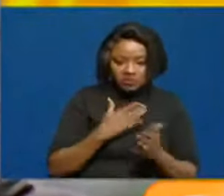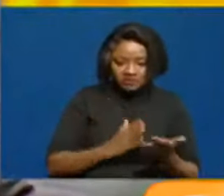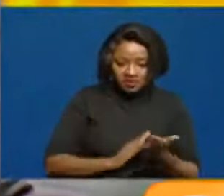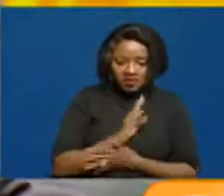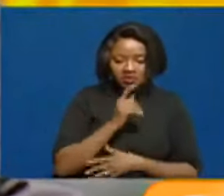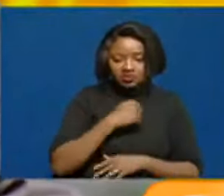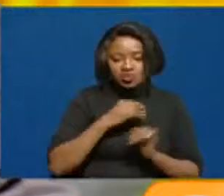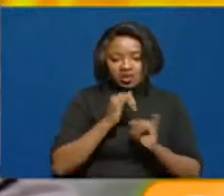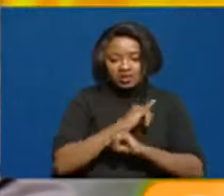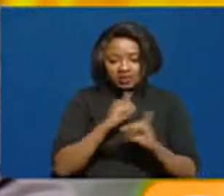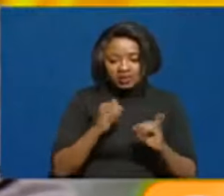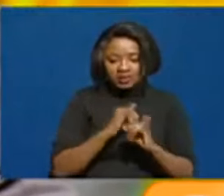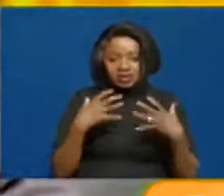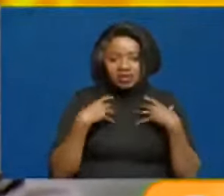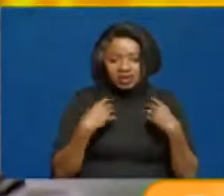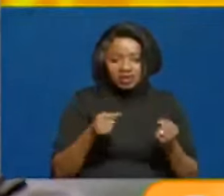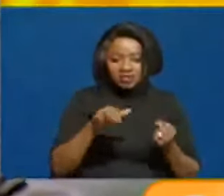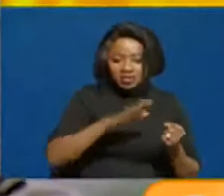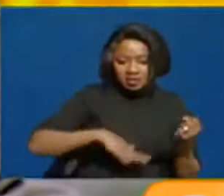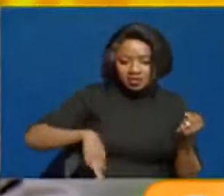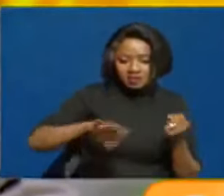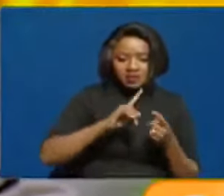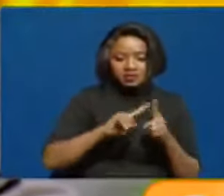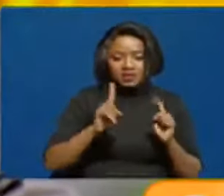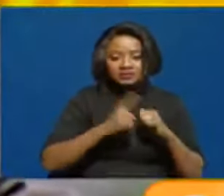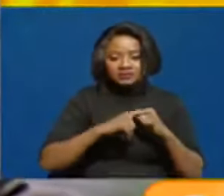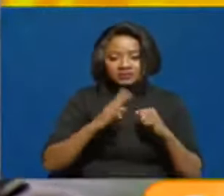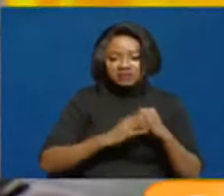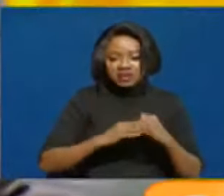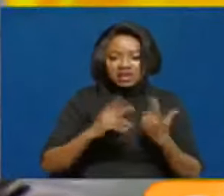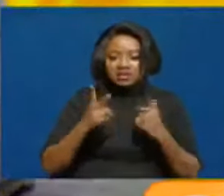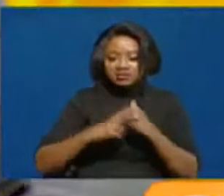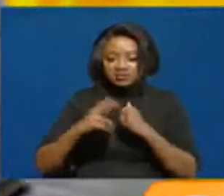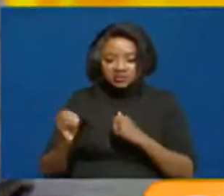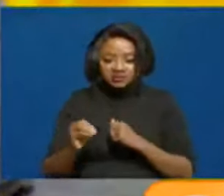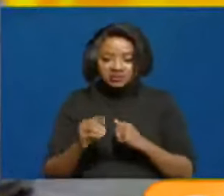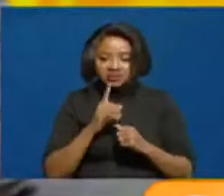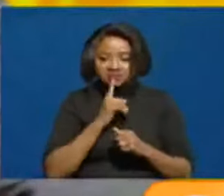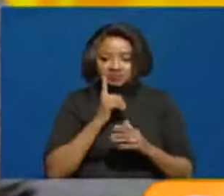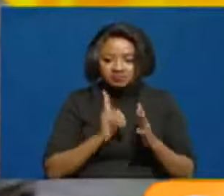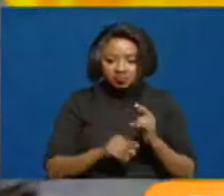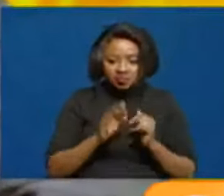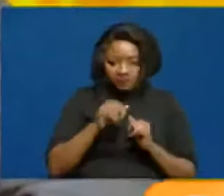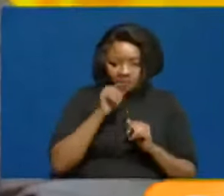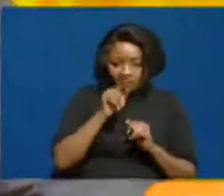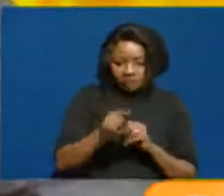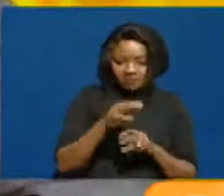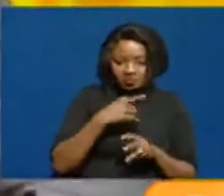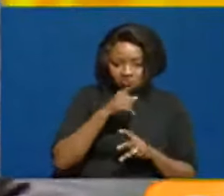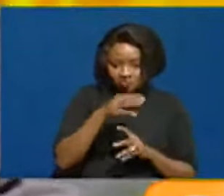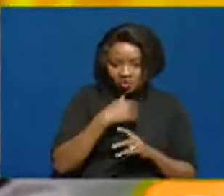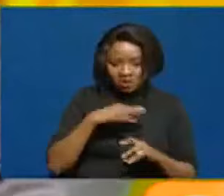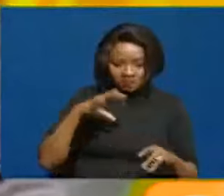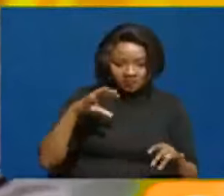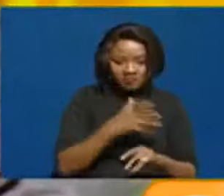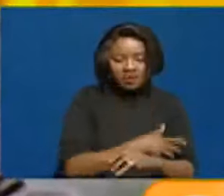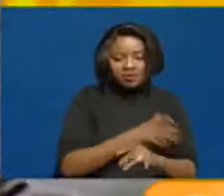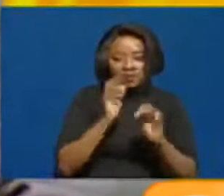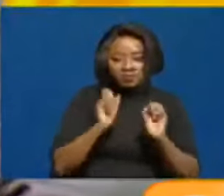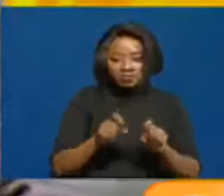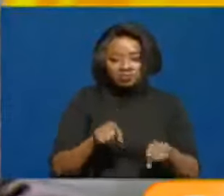healthy environment. You go to 69 and 70. 70, that's where you have the powers. You can take somebody to